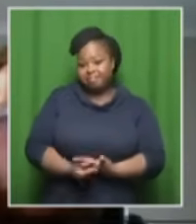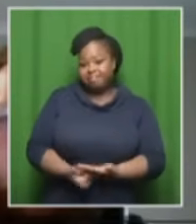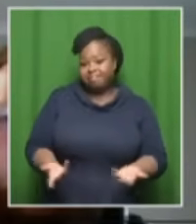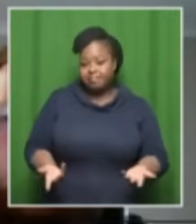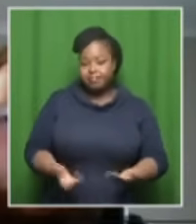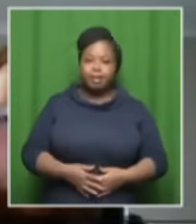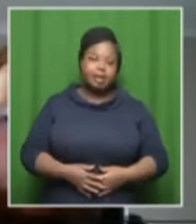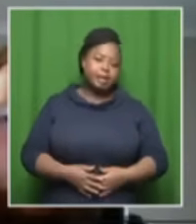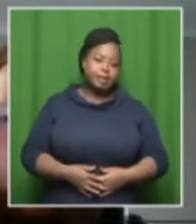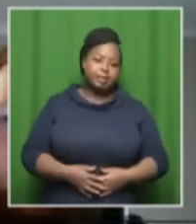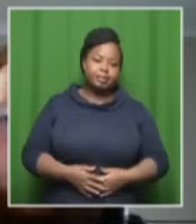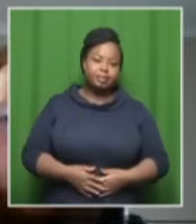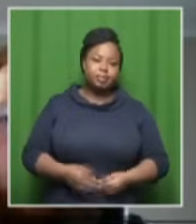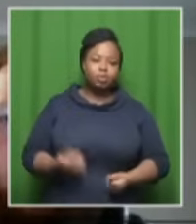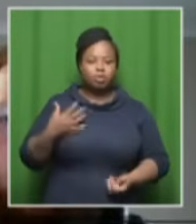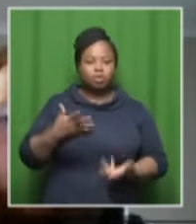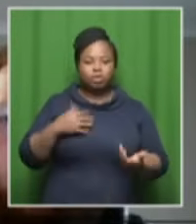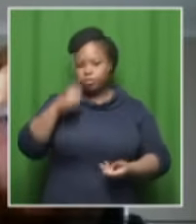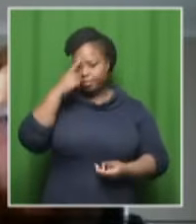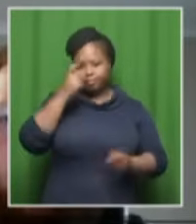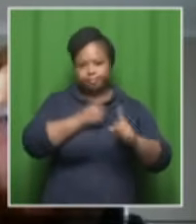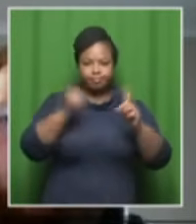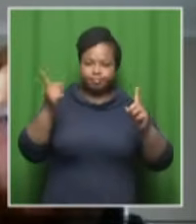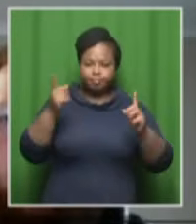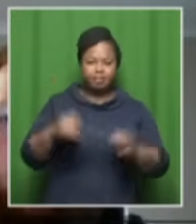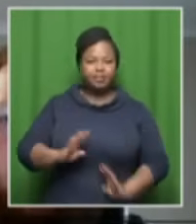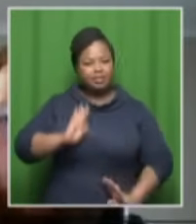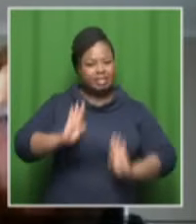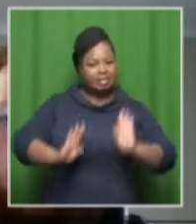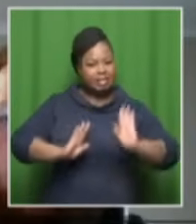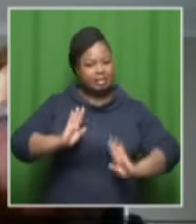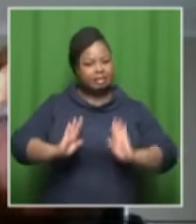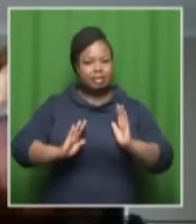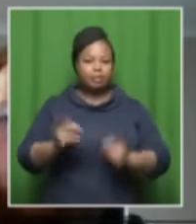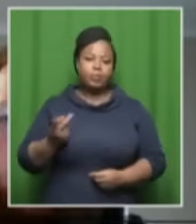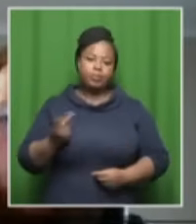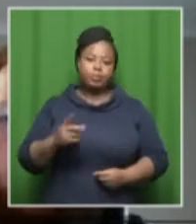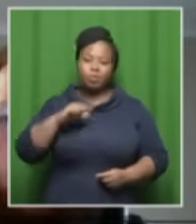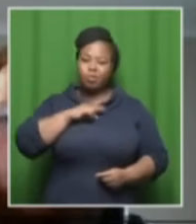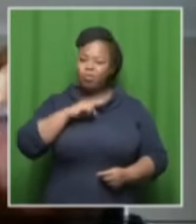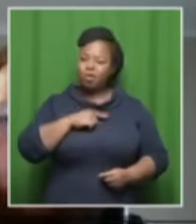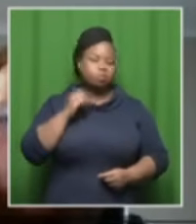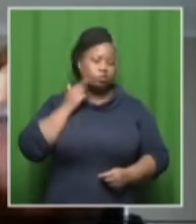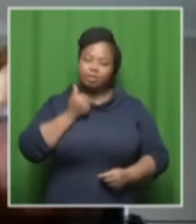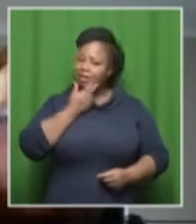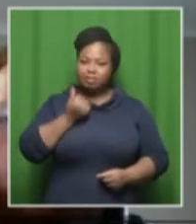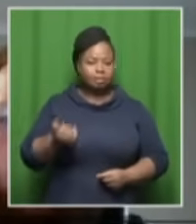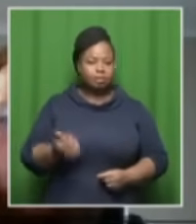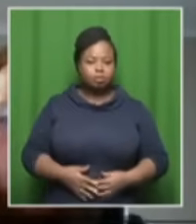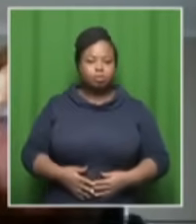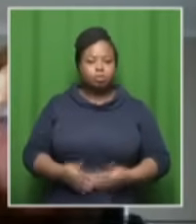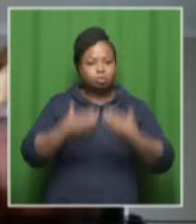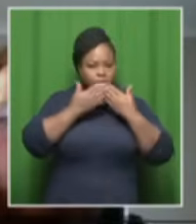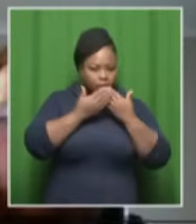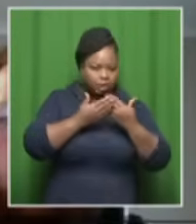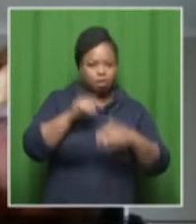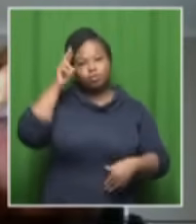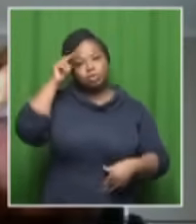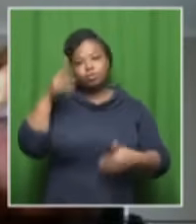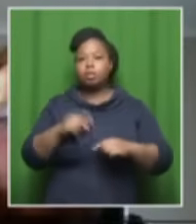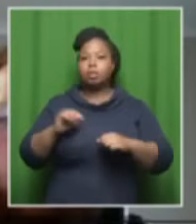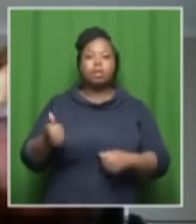of disillusionment. And frustration, you know, because it's really not nice to study, graduate, and